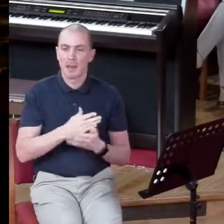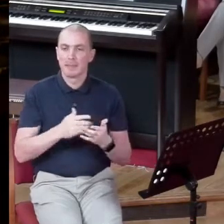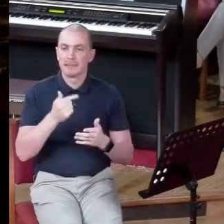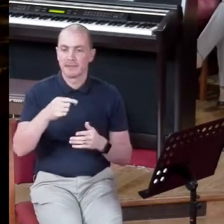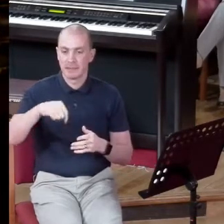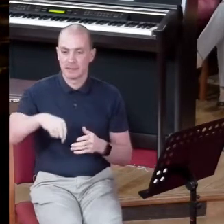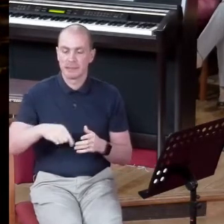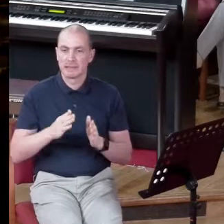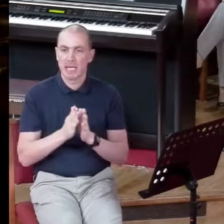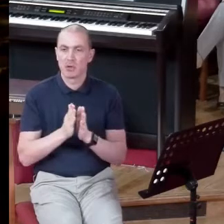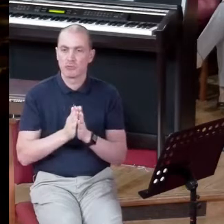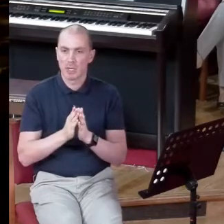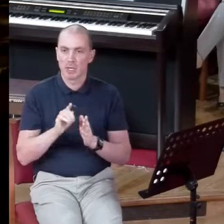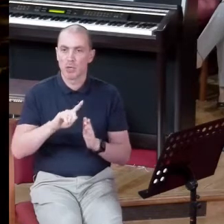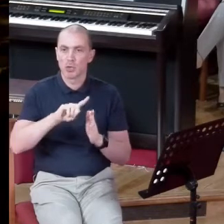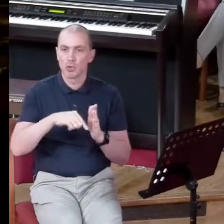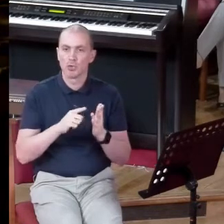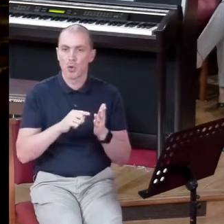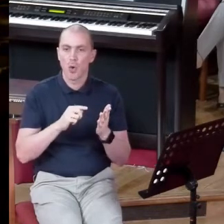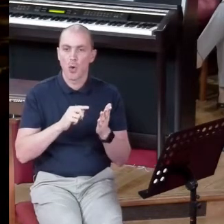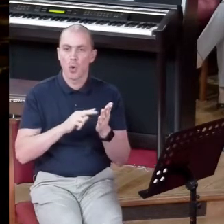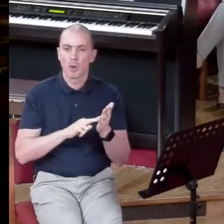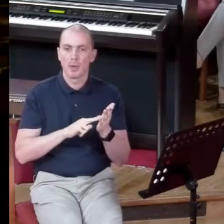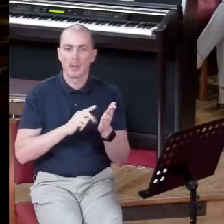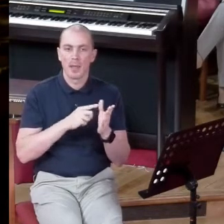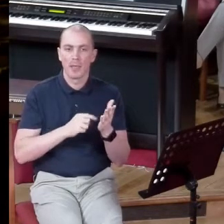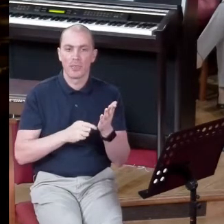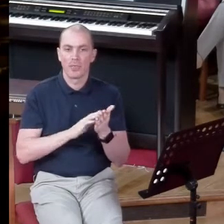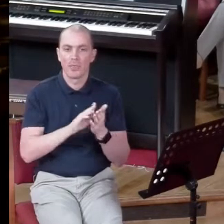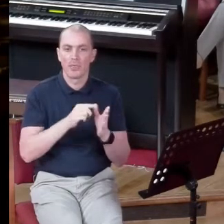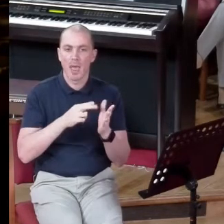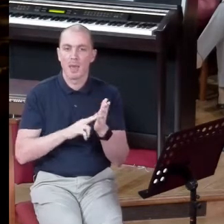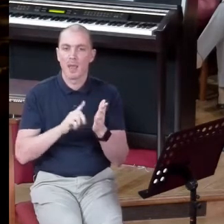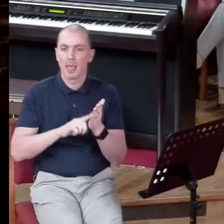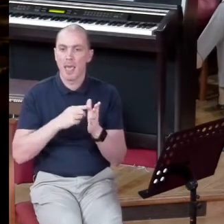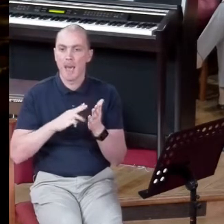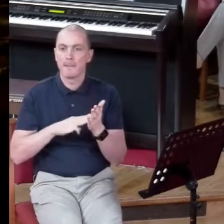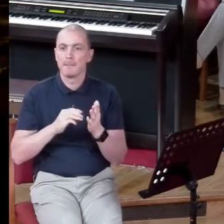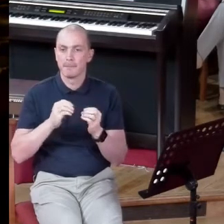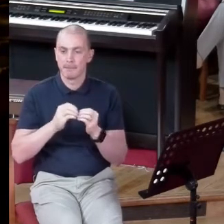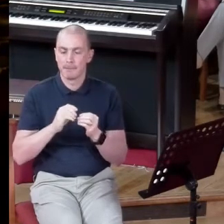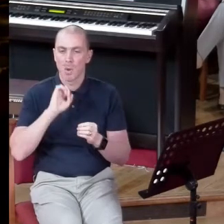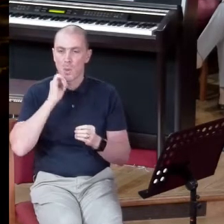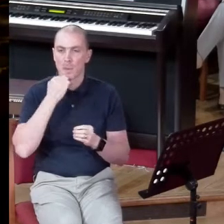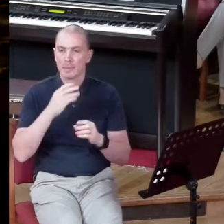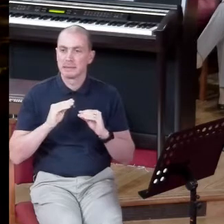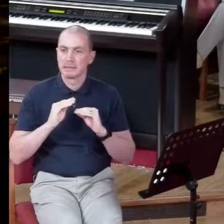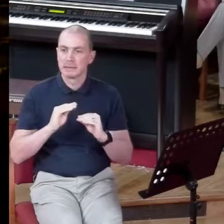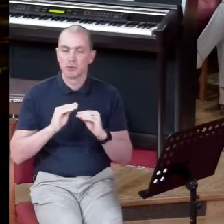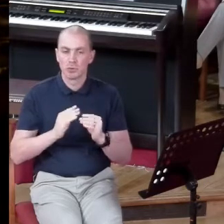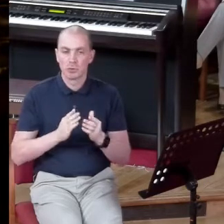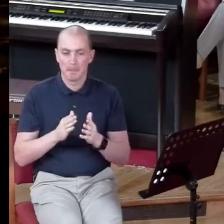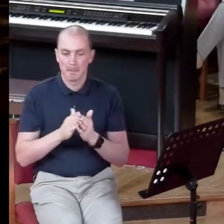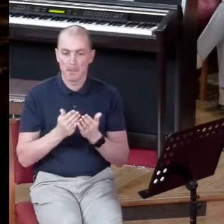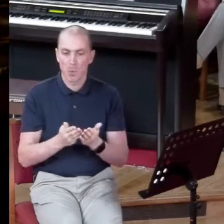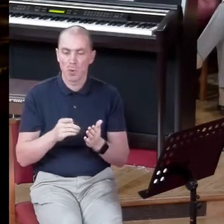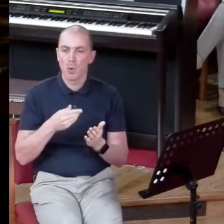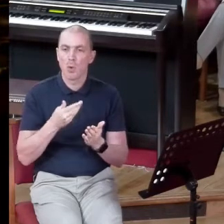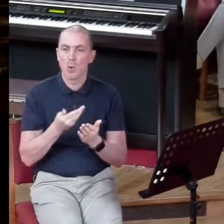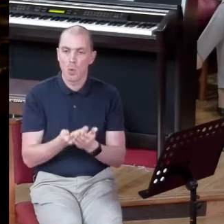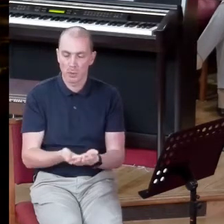sanctuary. Jonathan Lamb is preaching on the book of Jeremiah, and worship will be led by Ian Watson of Praise Gathering.